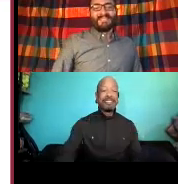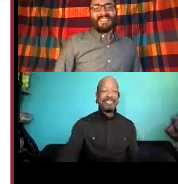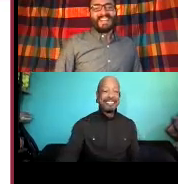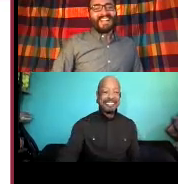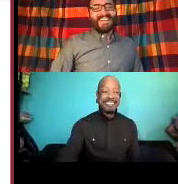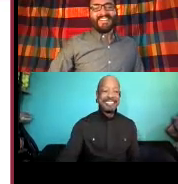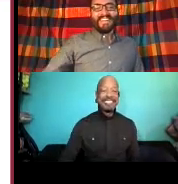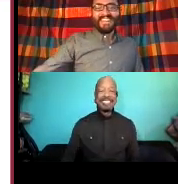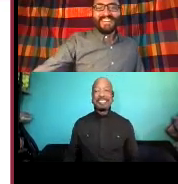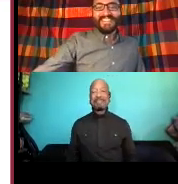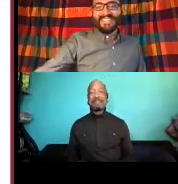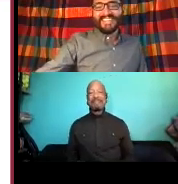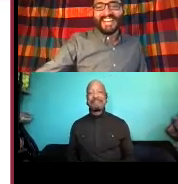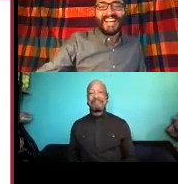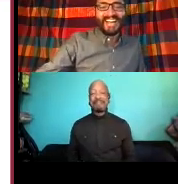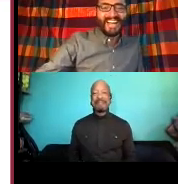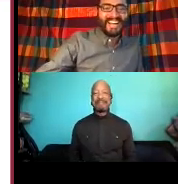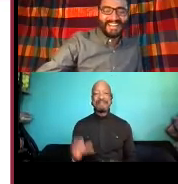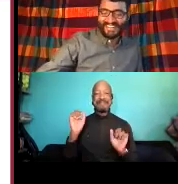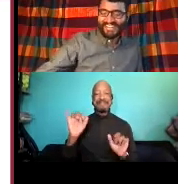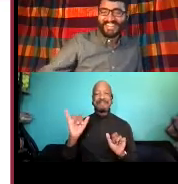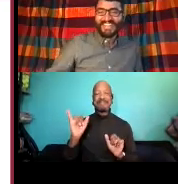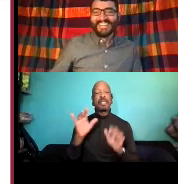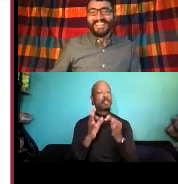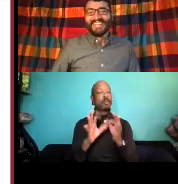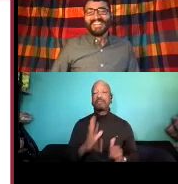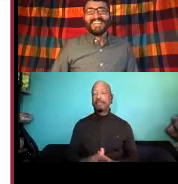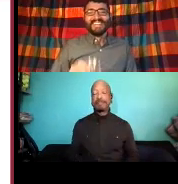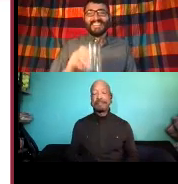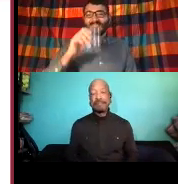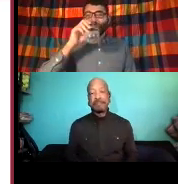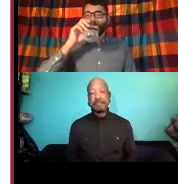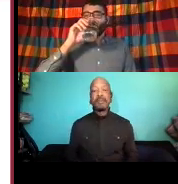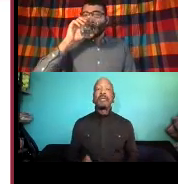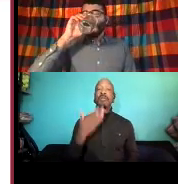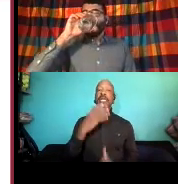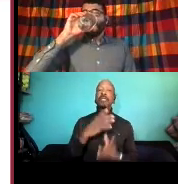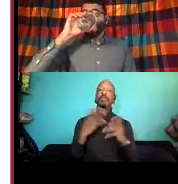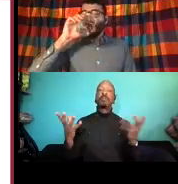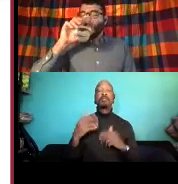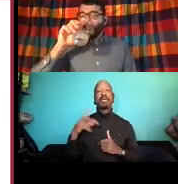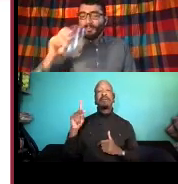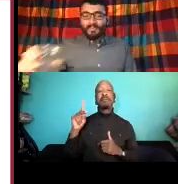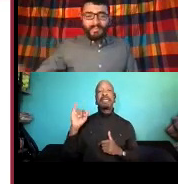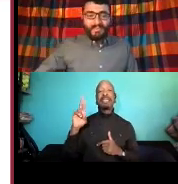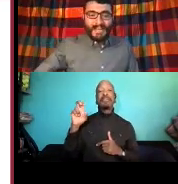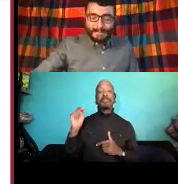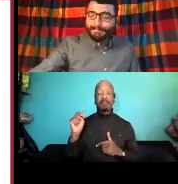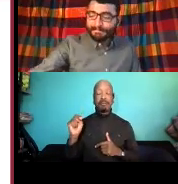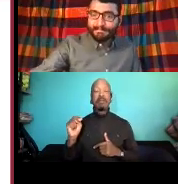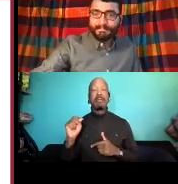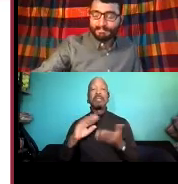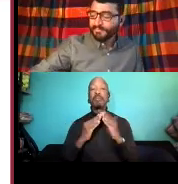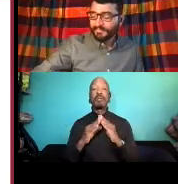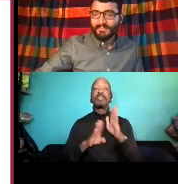on. Got it. Well, thank you so much. So I'm Kieron Slaughter, Chief Community Development Officer for the City of